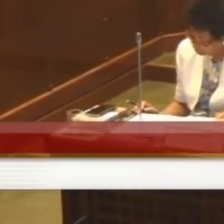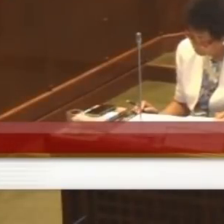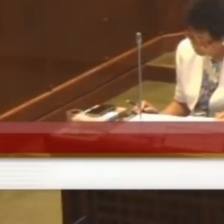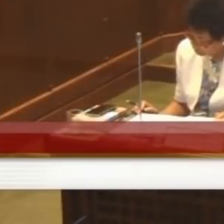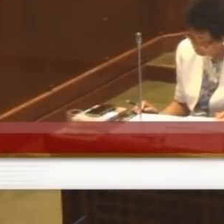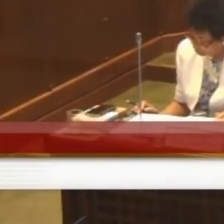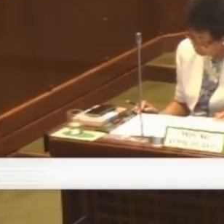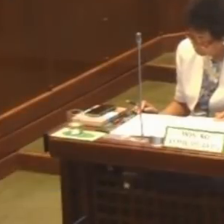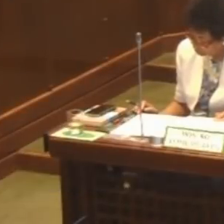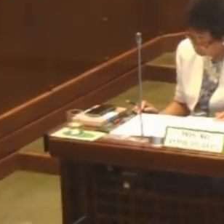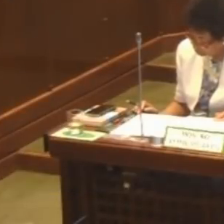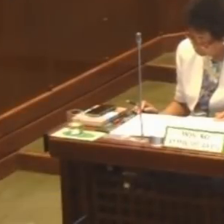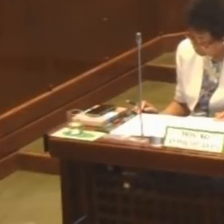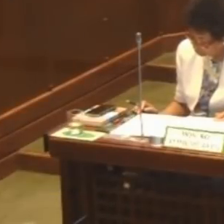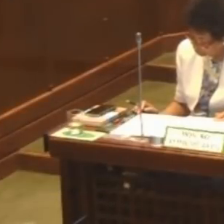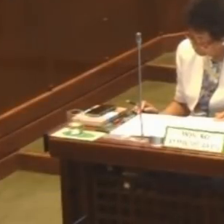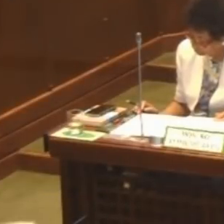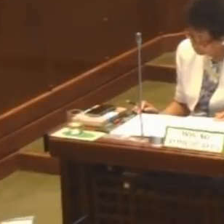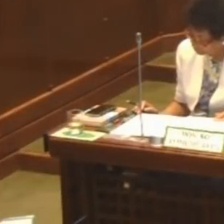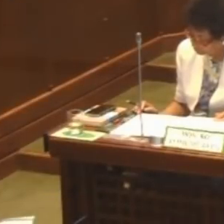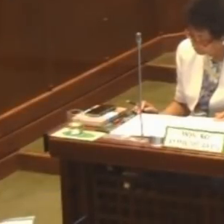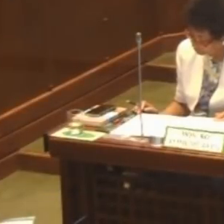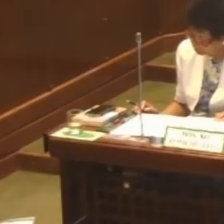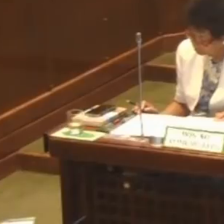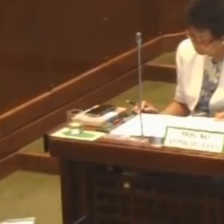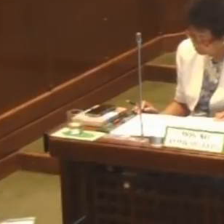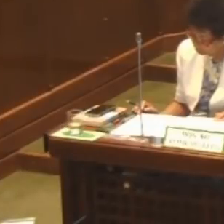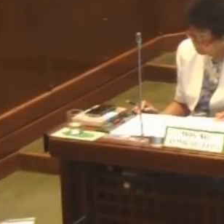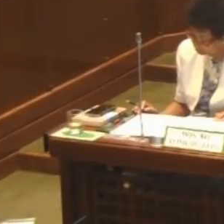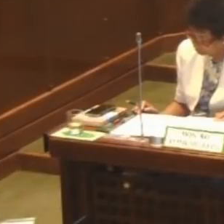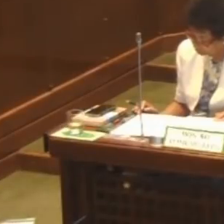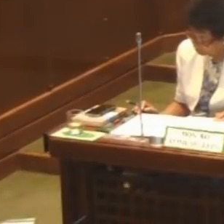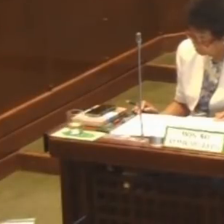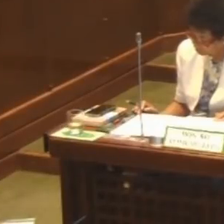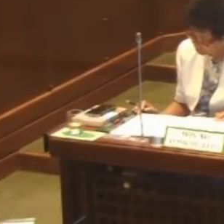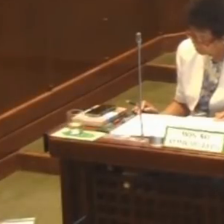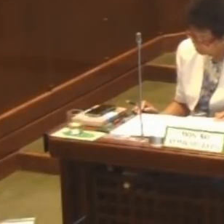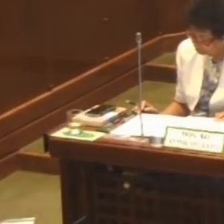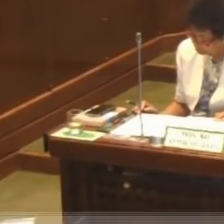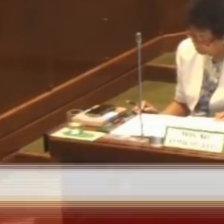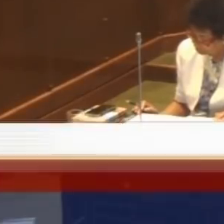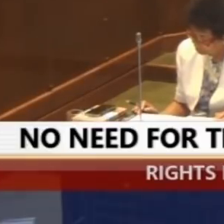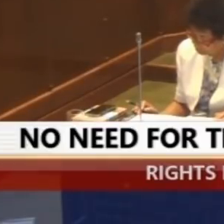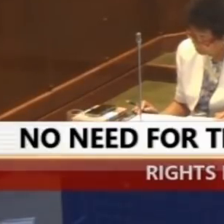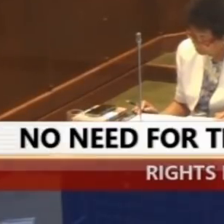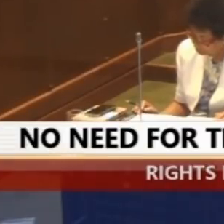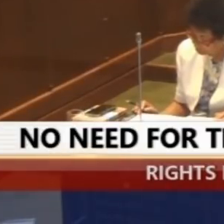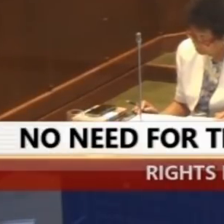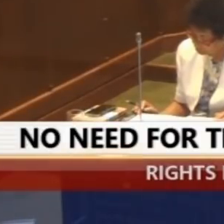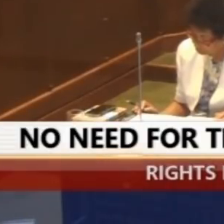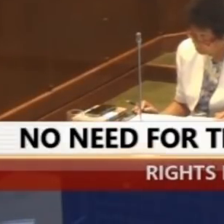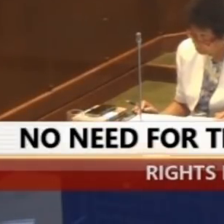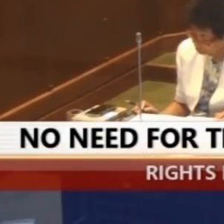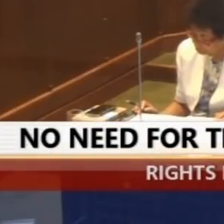of what the government will do to those that were unjustly tortured and killed in 2000 and also